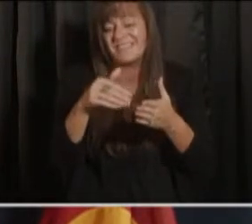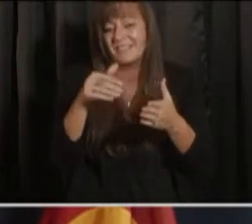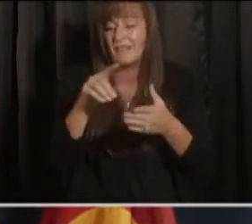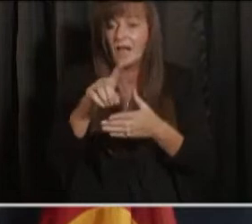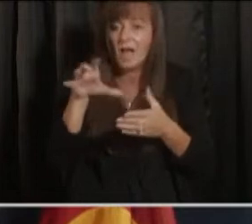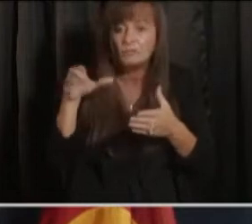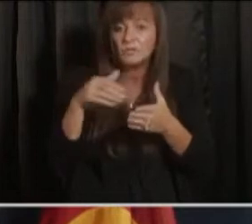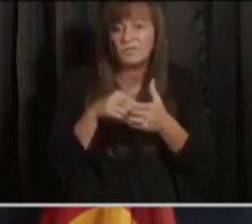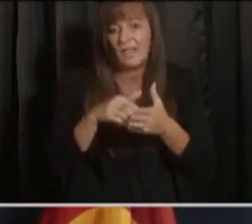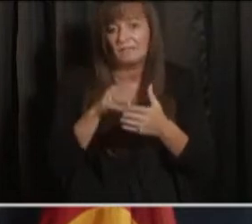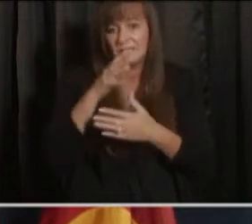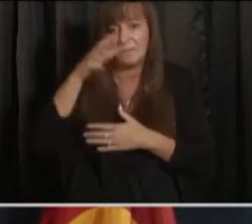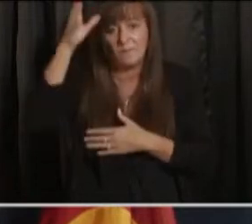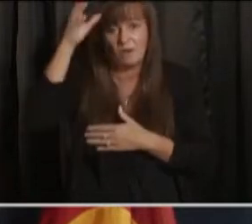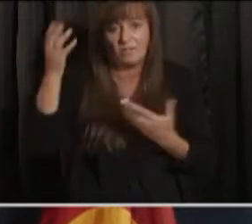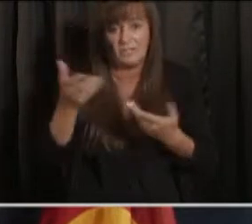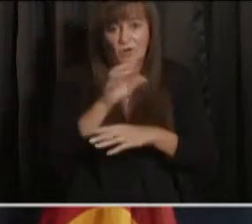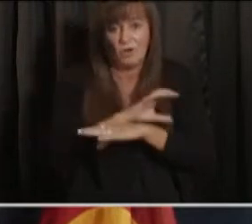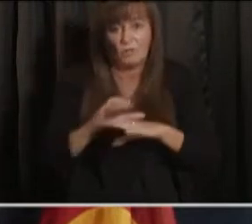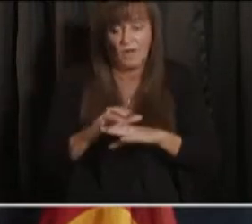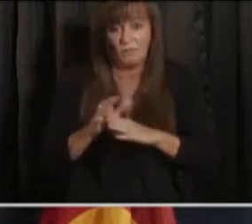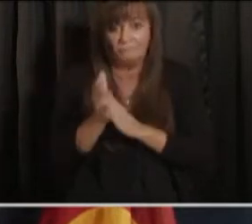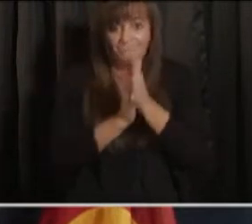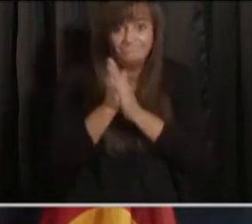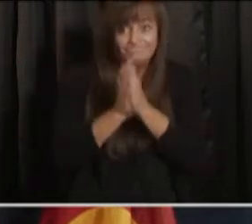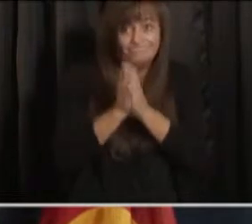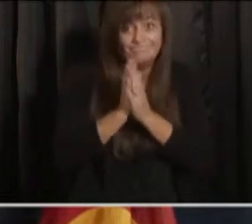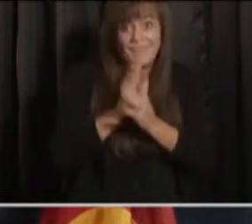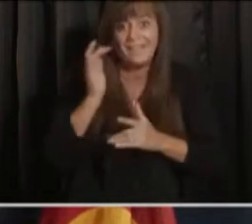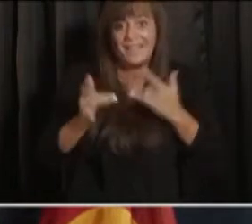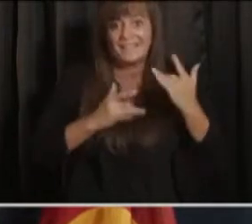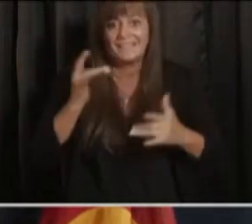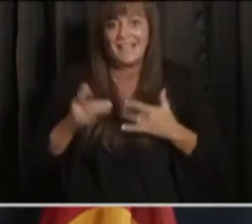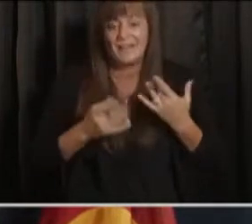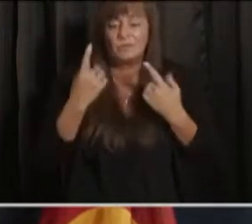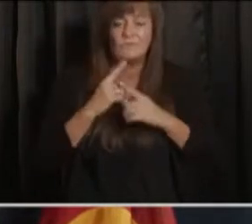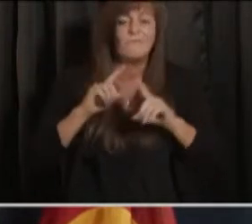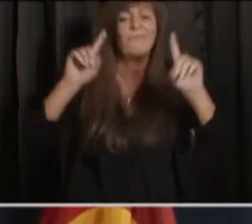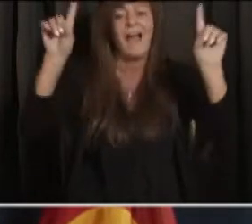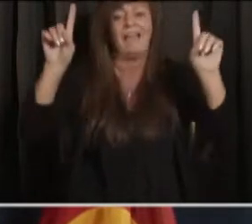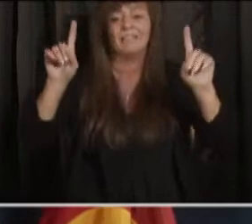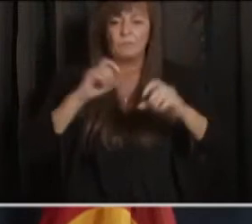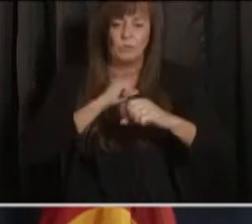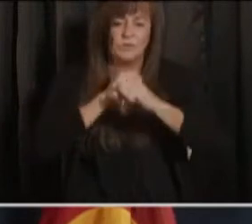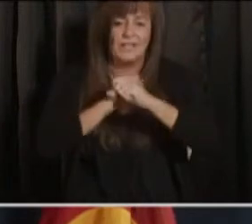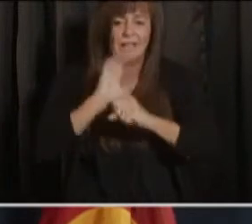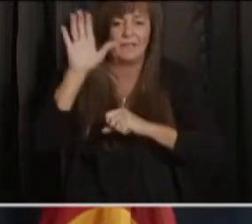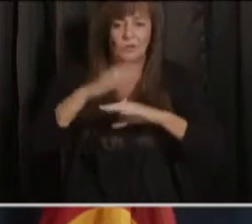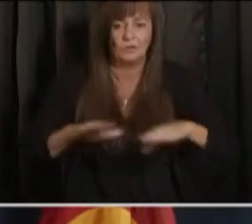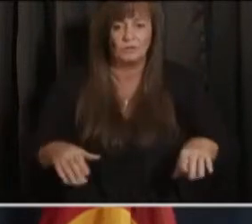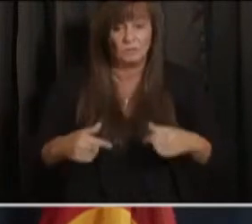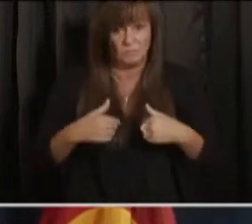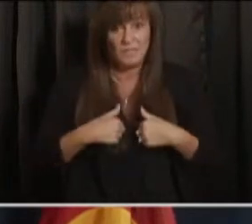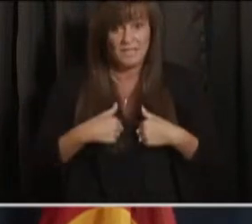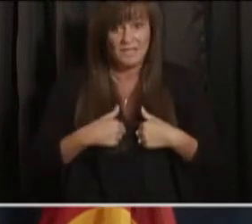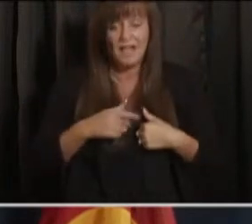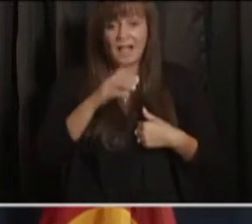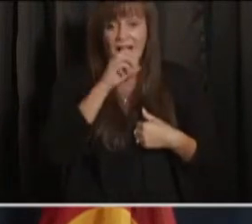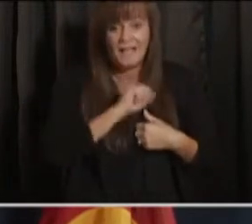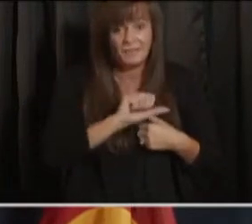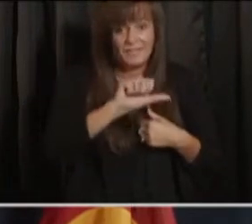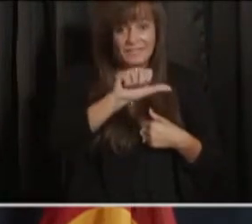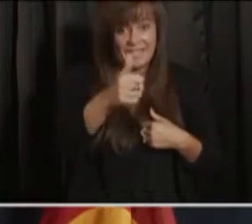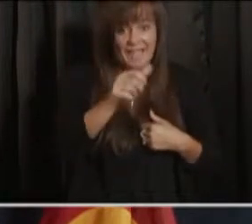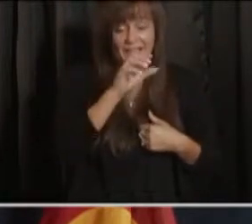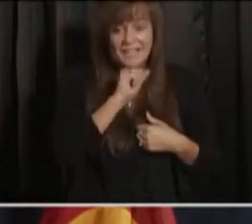Colorado that are eager and excited for their kids to finally be protected. I'm among them. I have a 10-year-old and a